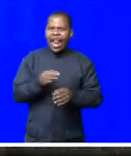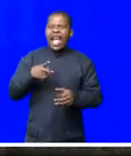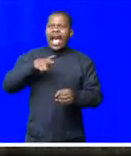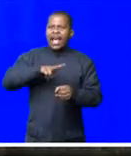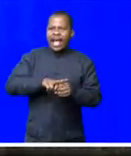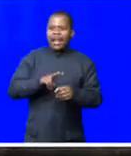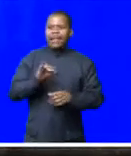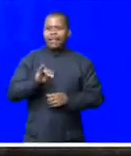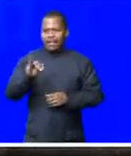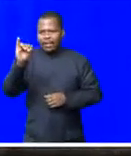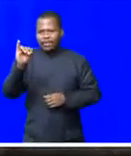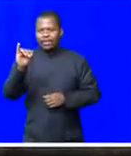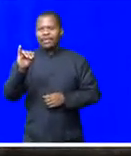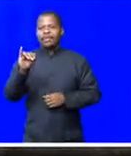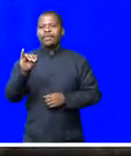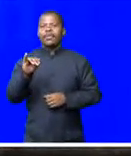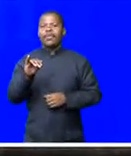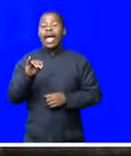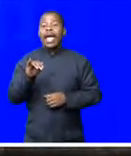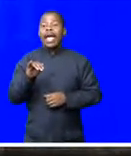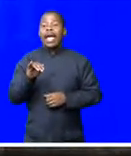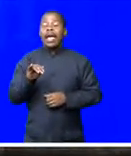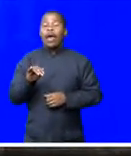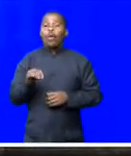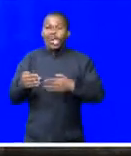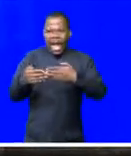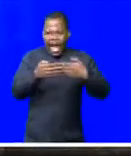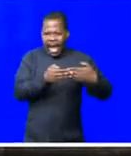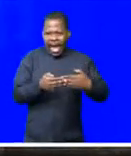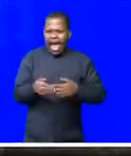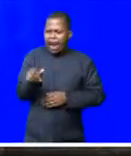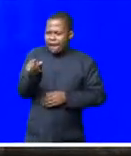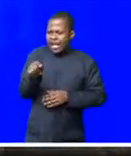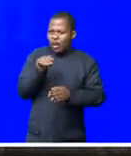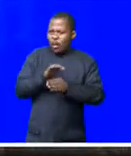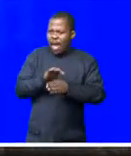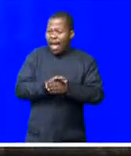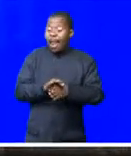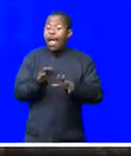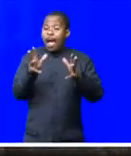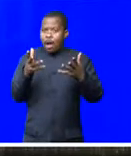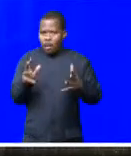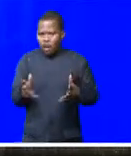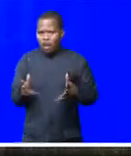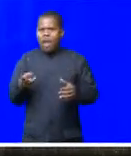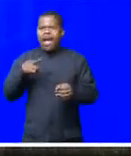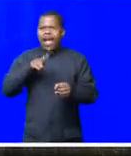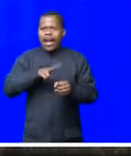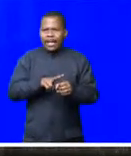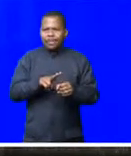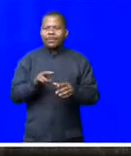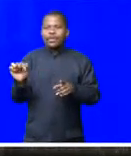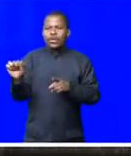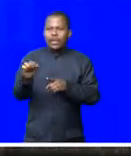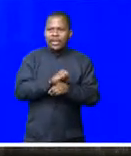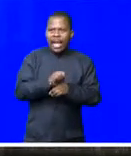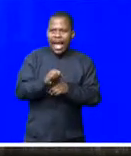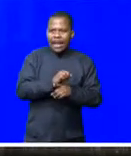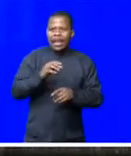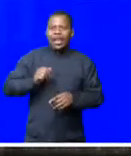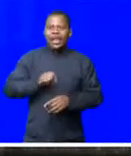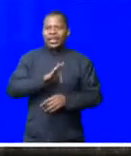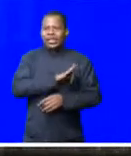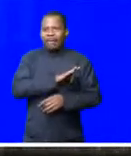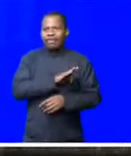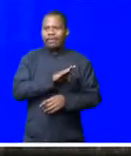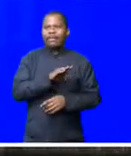or you recognize an emergency and how to handle it promptly and swiftly. Yes, so we have managed to train all of the participants.